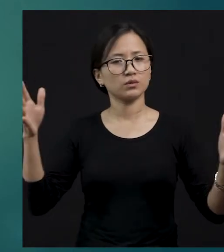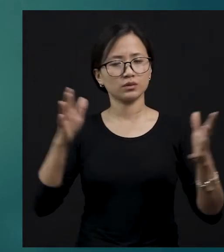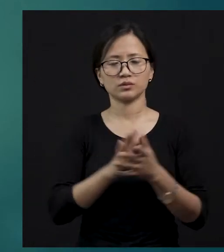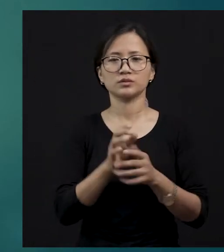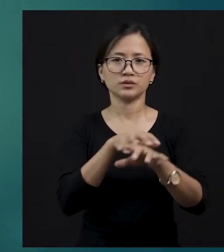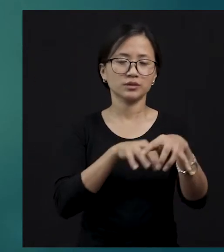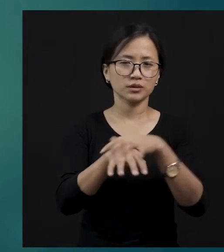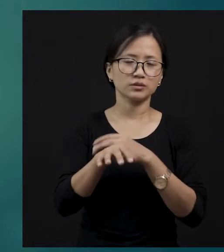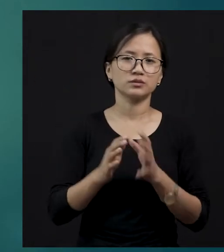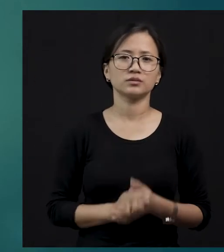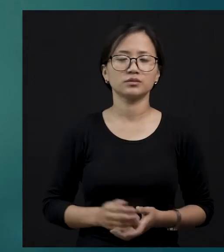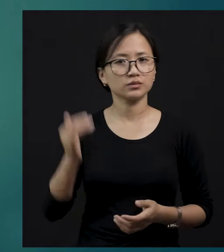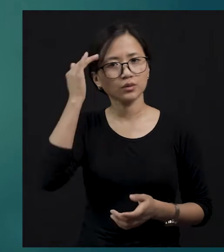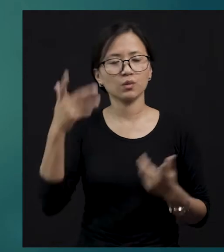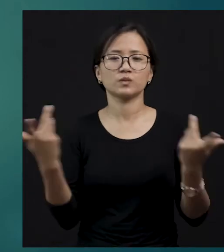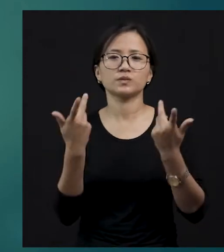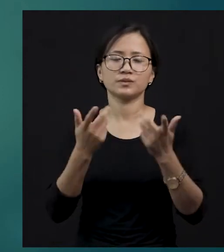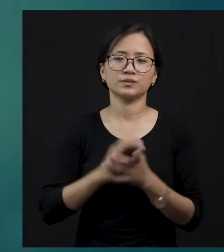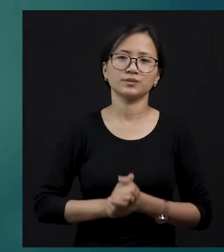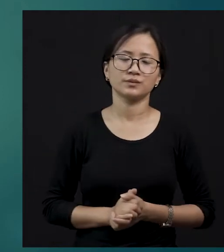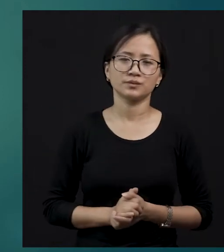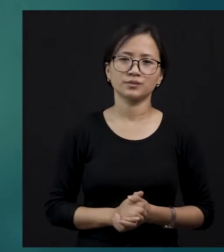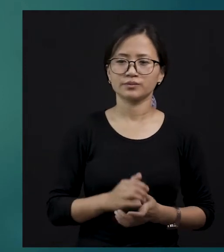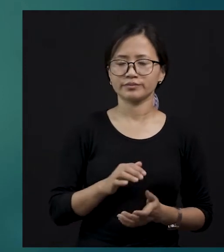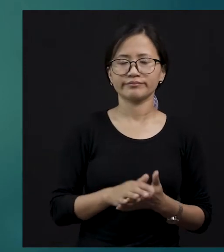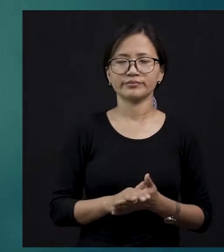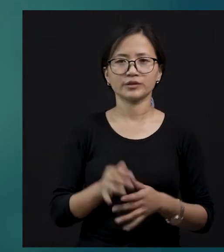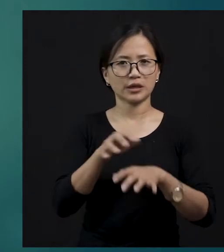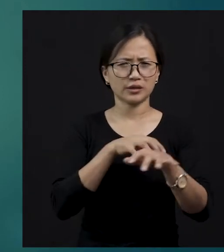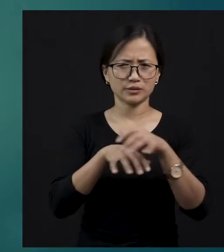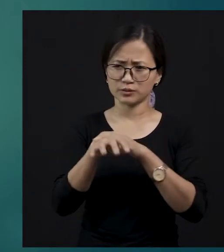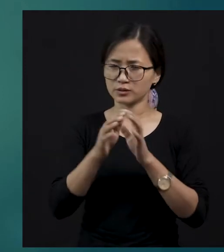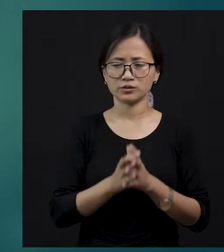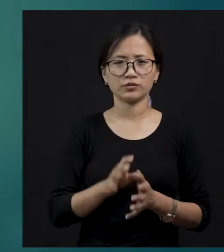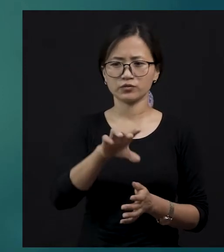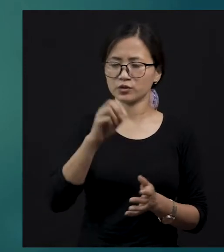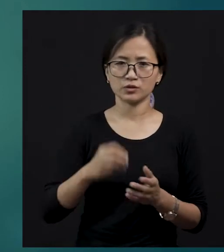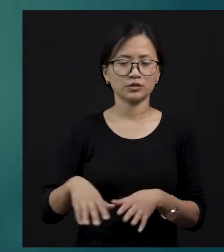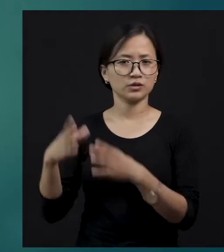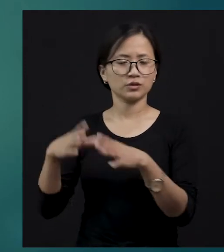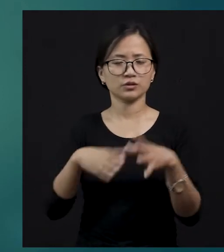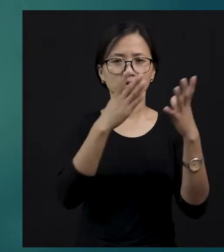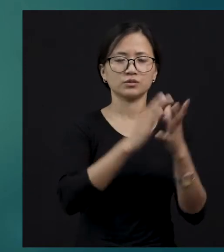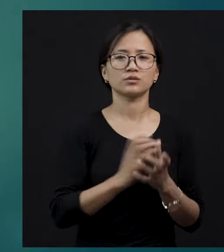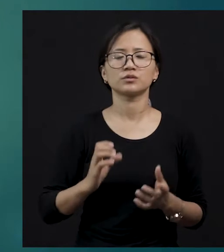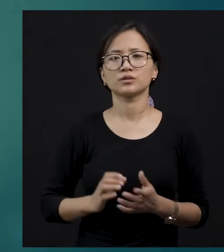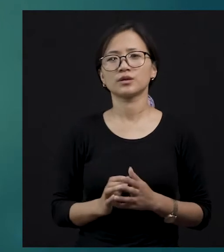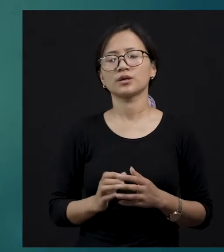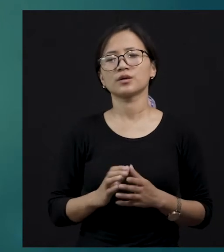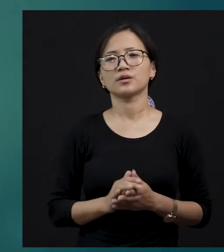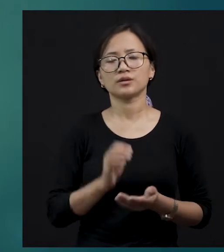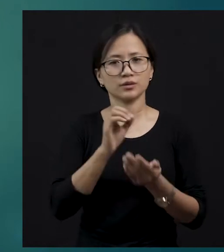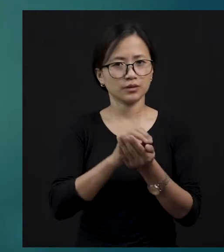animals. You know what is wild animals, right? Animals that are found in the jungle are called wild animals, which are tamed at home or which are kept